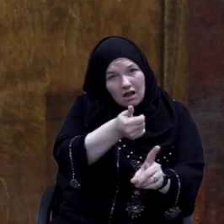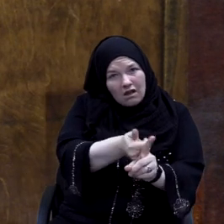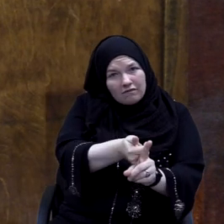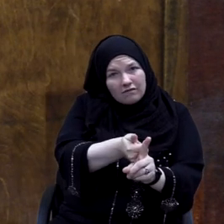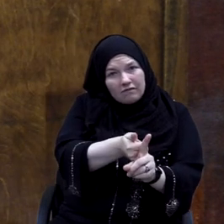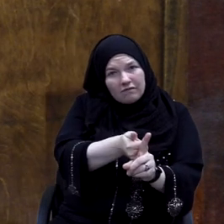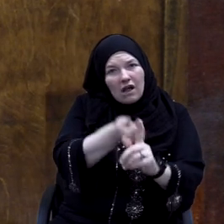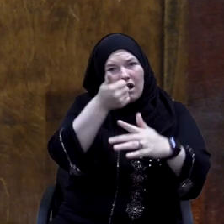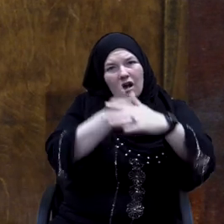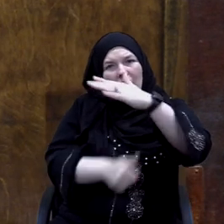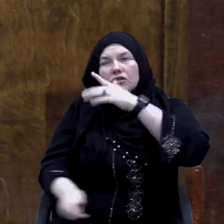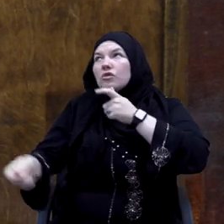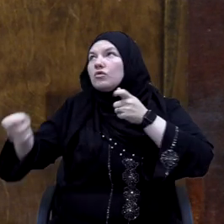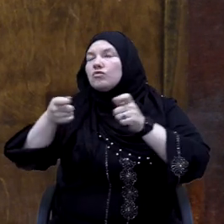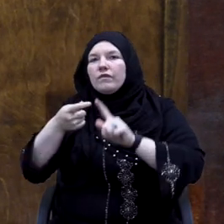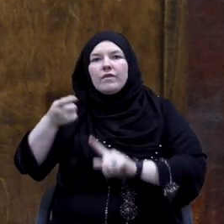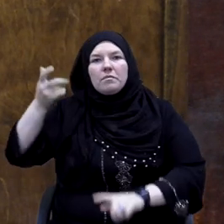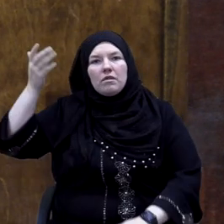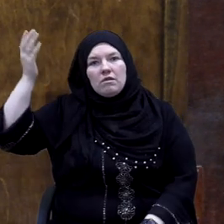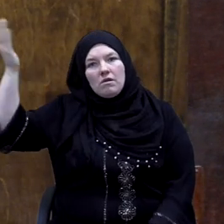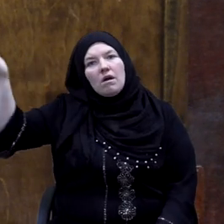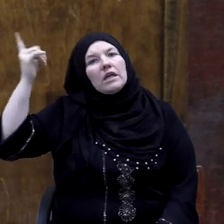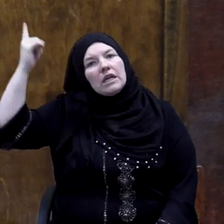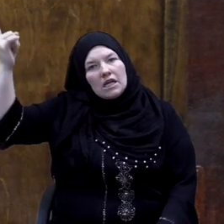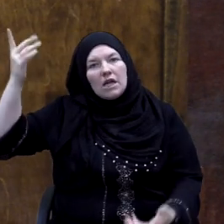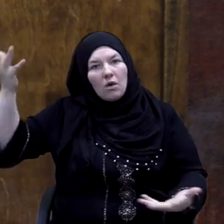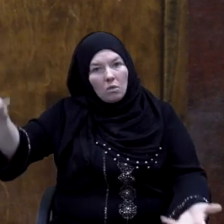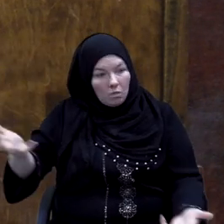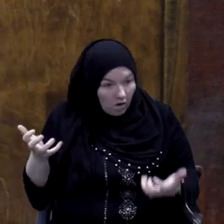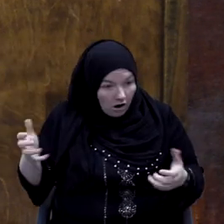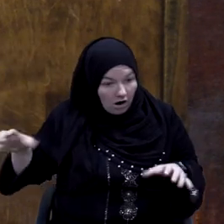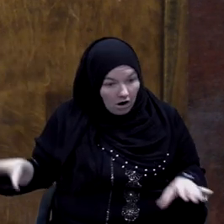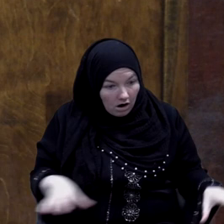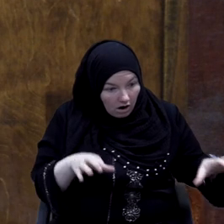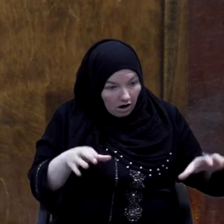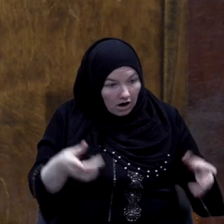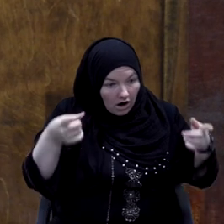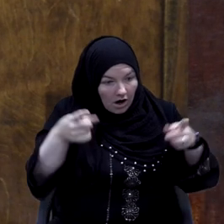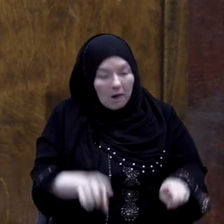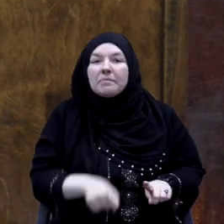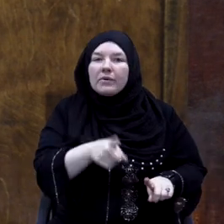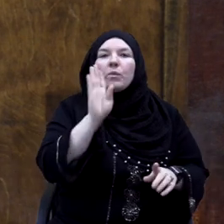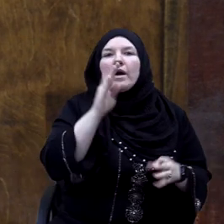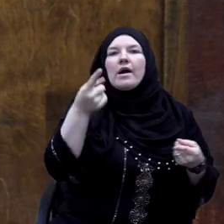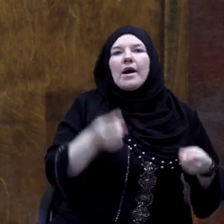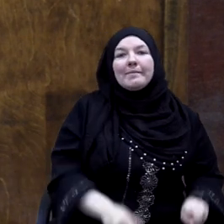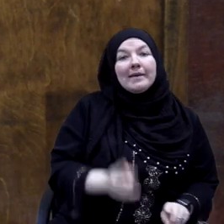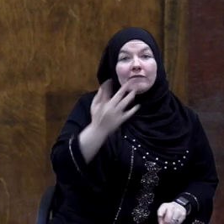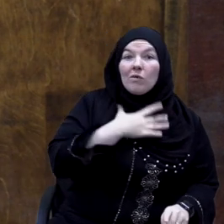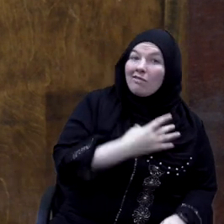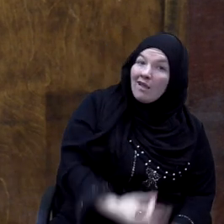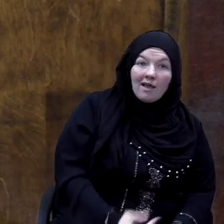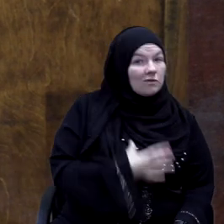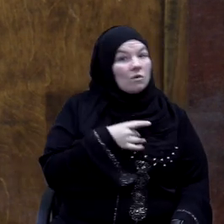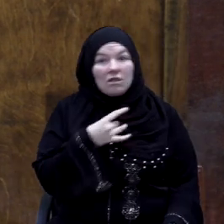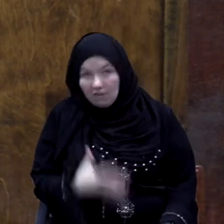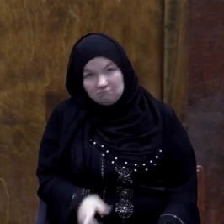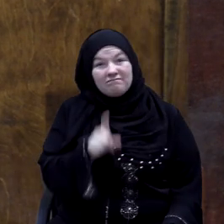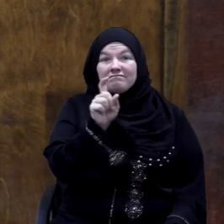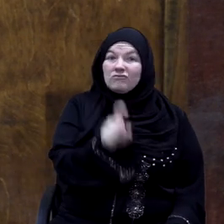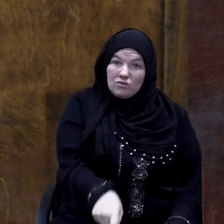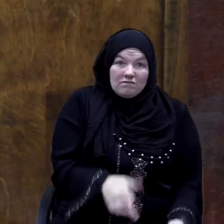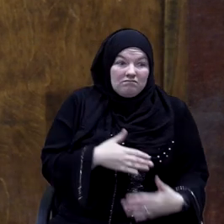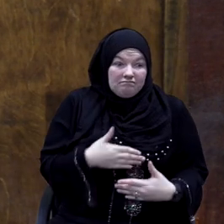in the hands of Allah. He does what He wills. And whether you like it or not, you have to live with it.